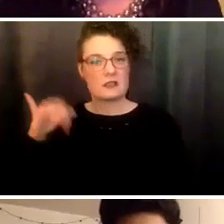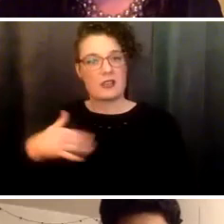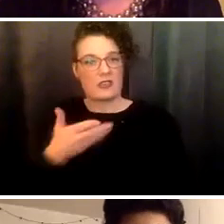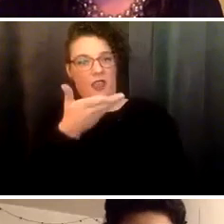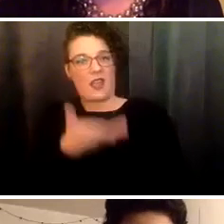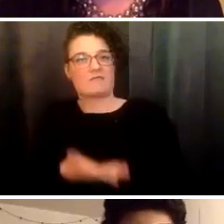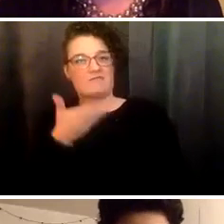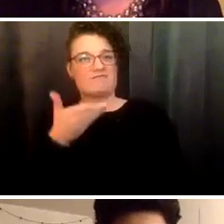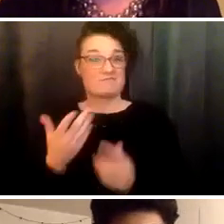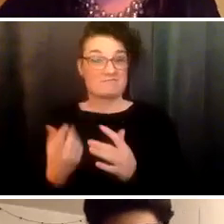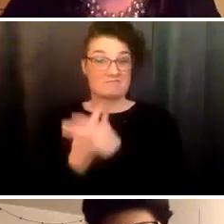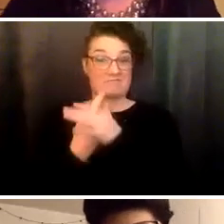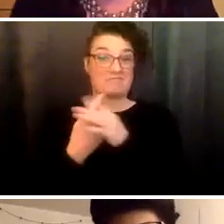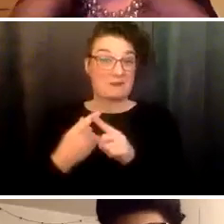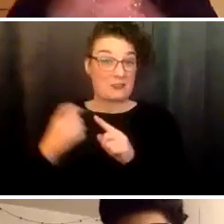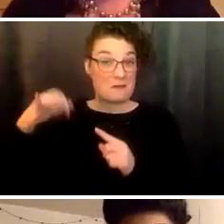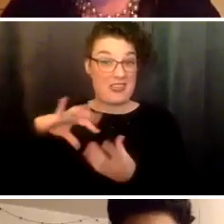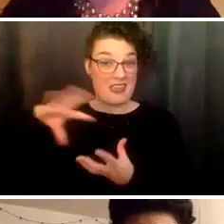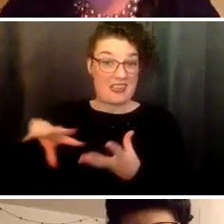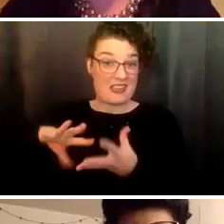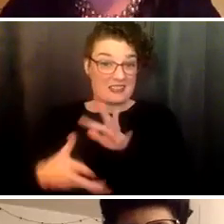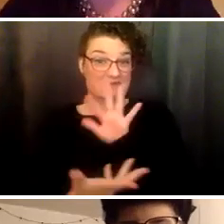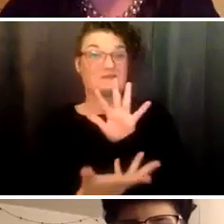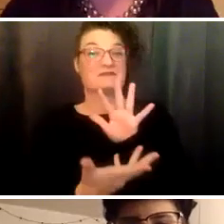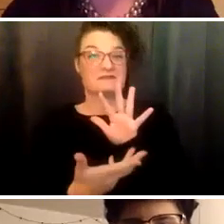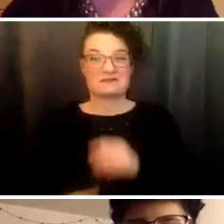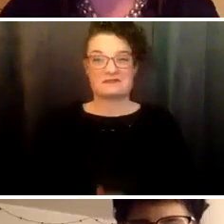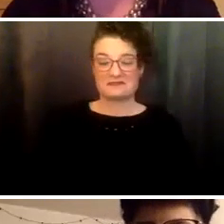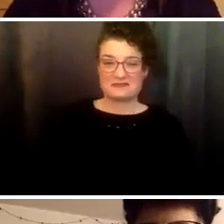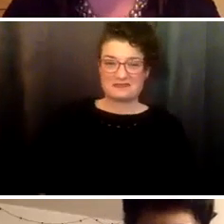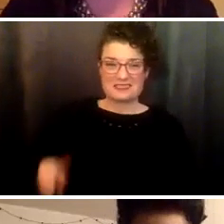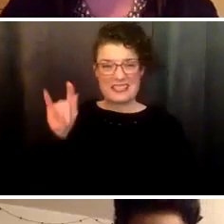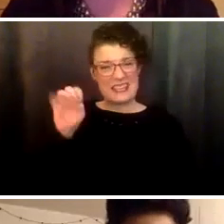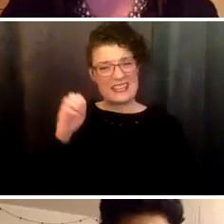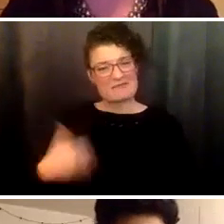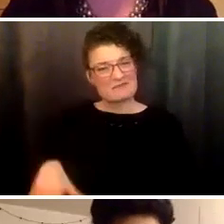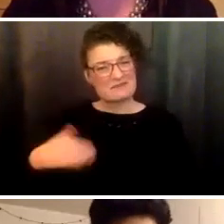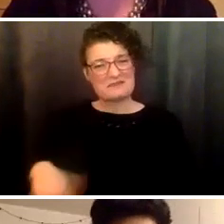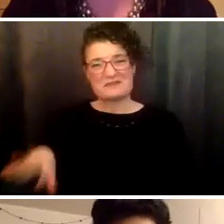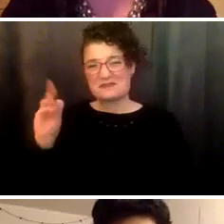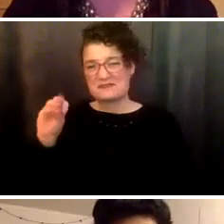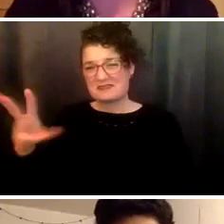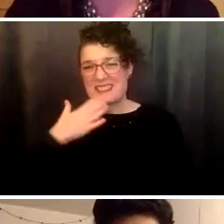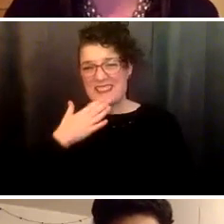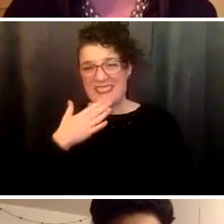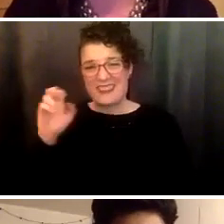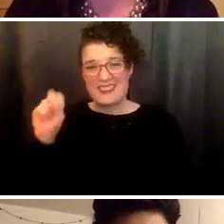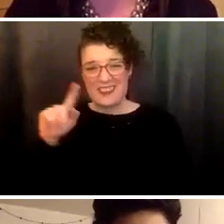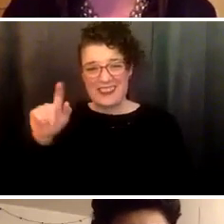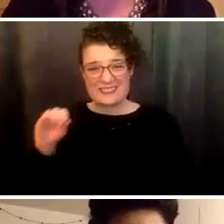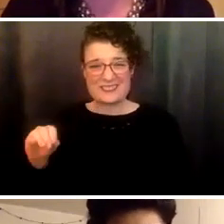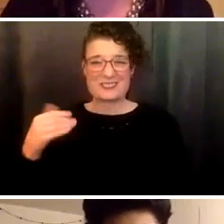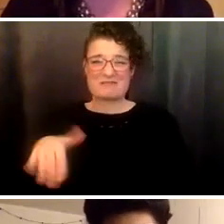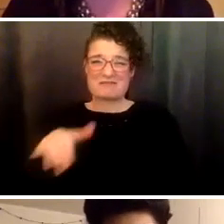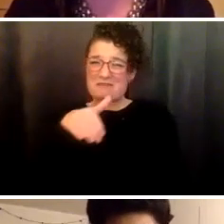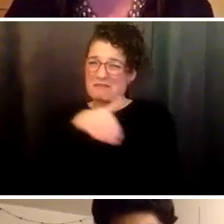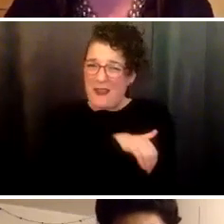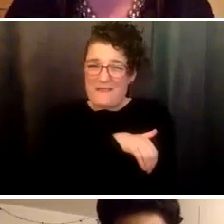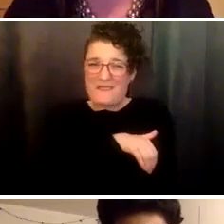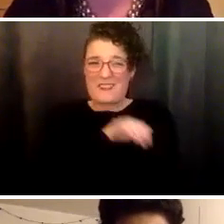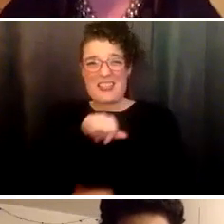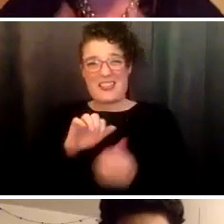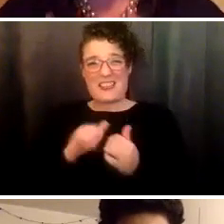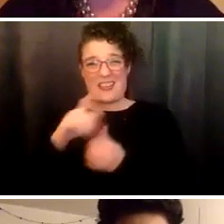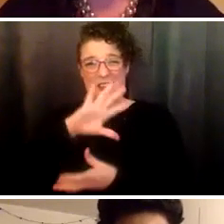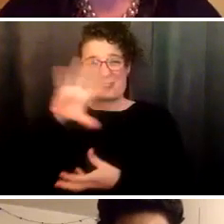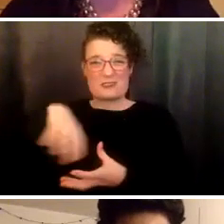that arose out of that. Wow. Thank you, Enzo. So, so powerful. And I love the way you